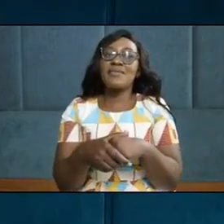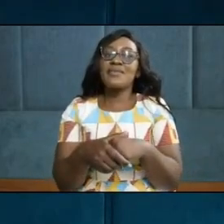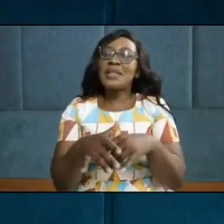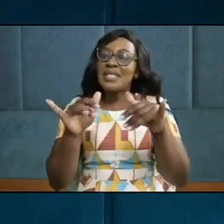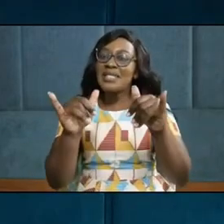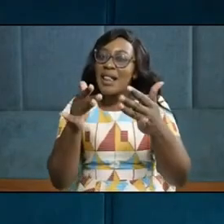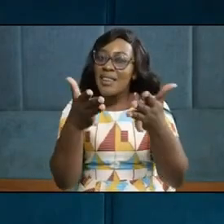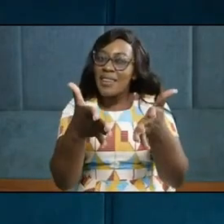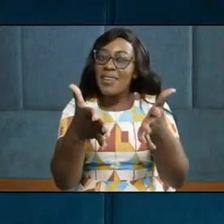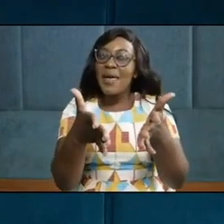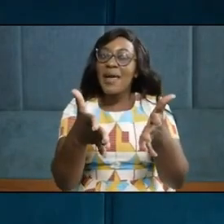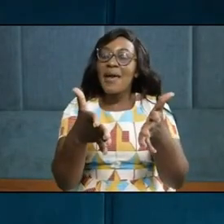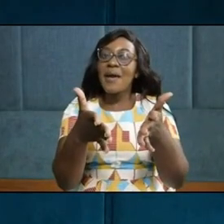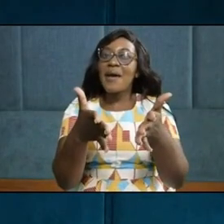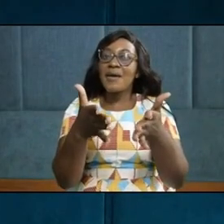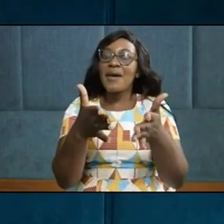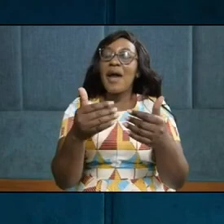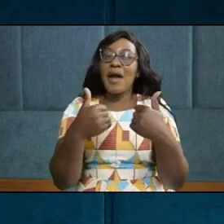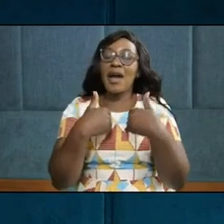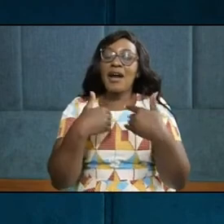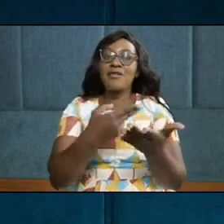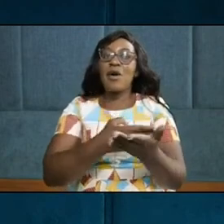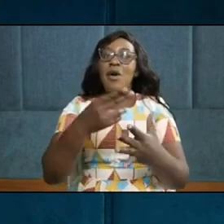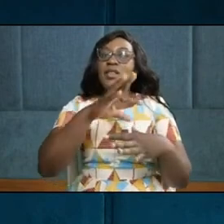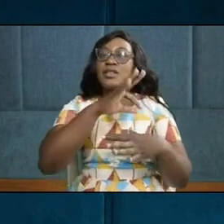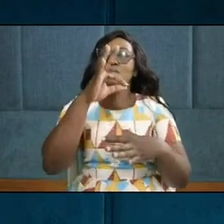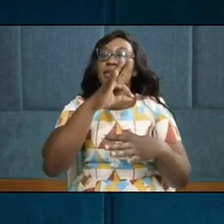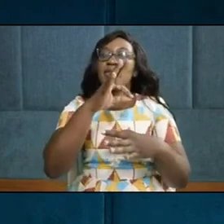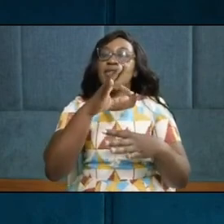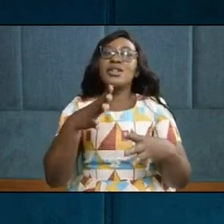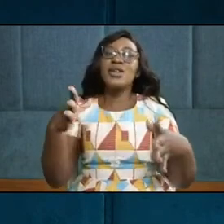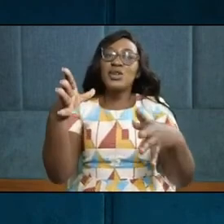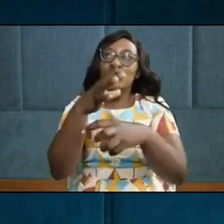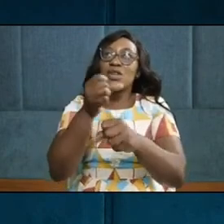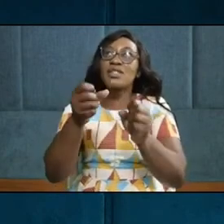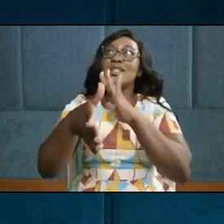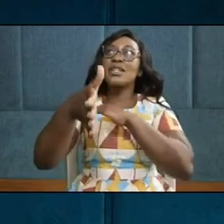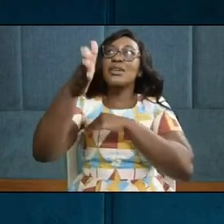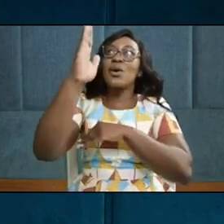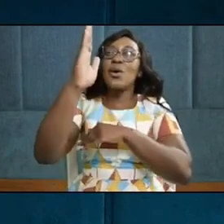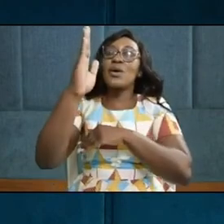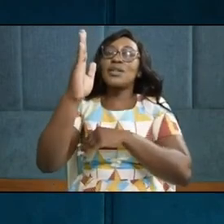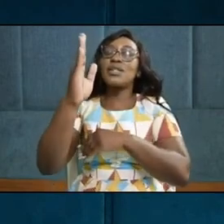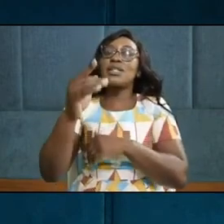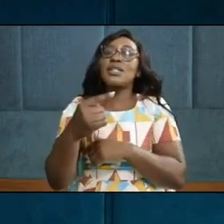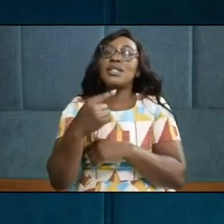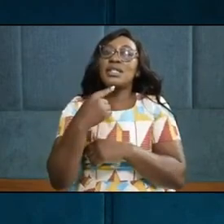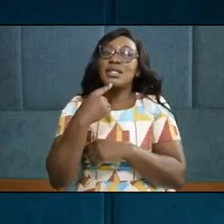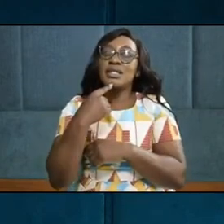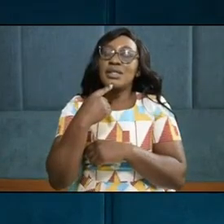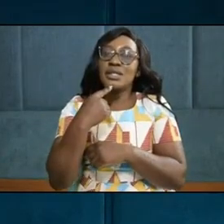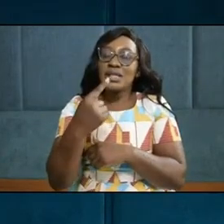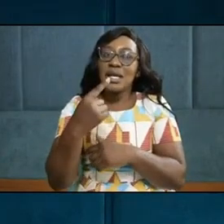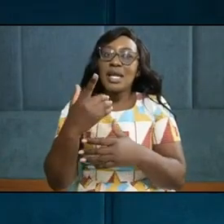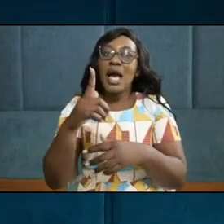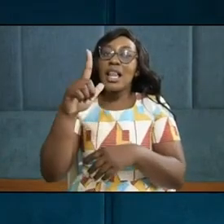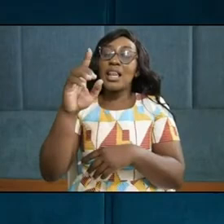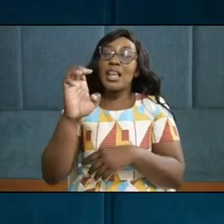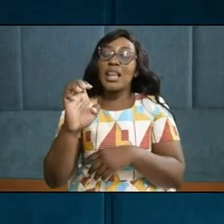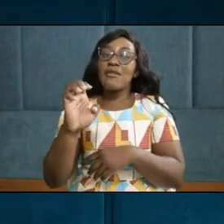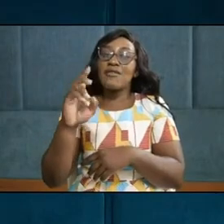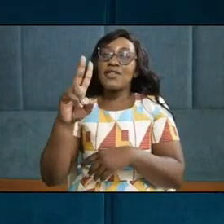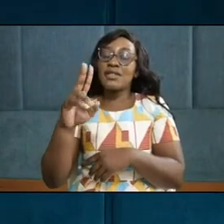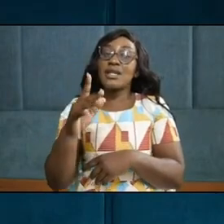Through being filled by the Holy Spirit and trusting in God, Paul declared Eutychus alive. Ah,